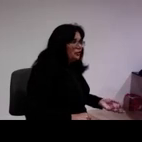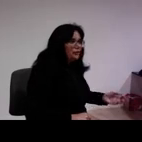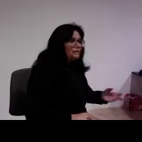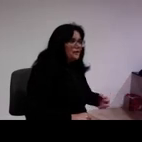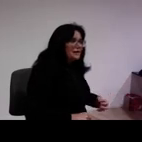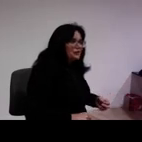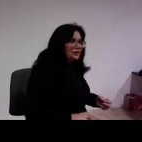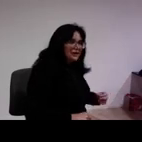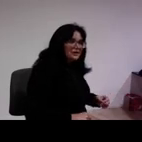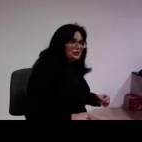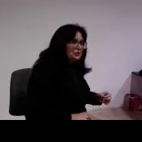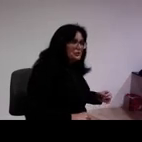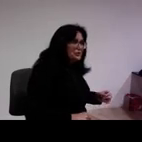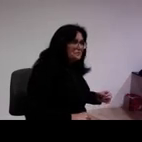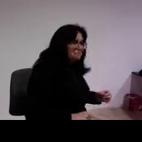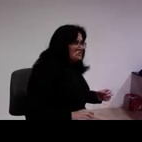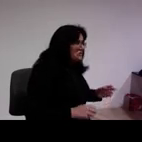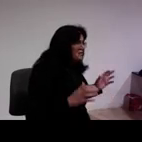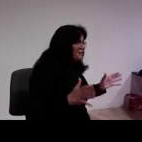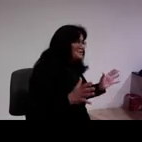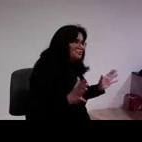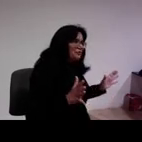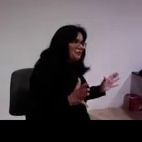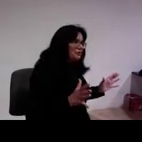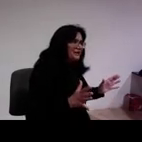movies or from Far Side cartoons,